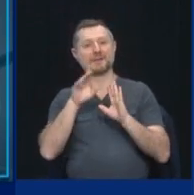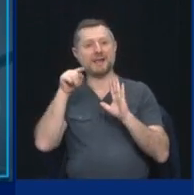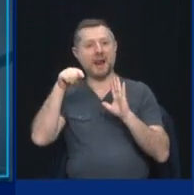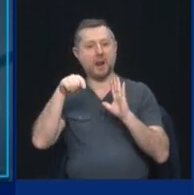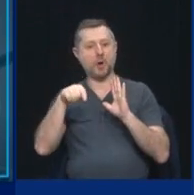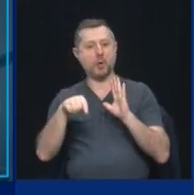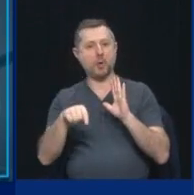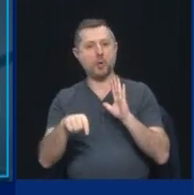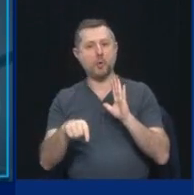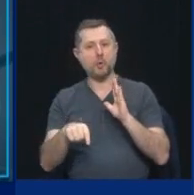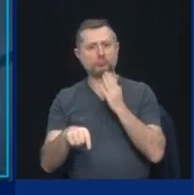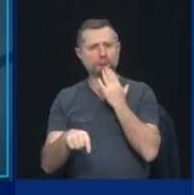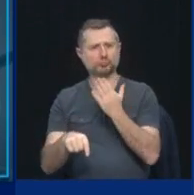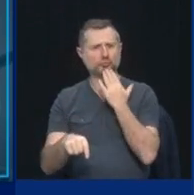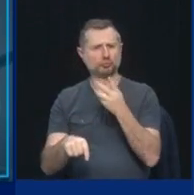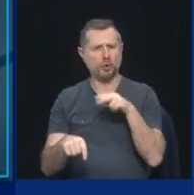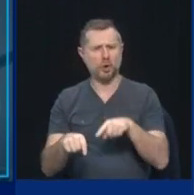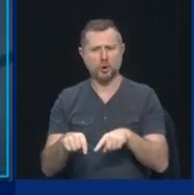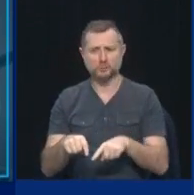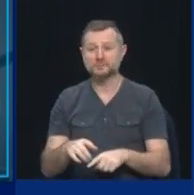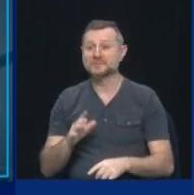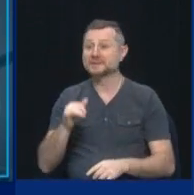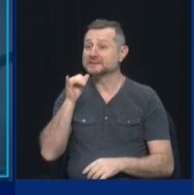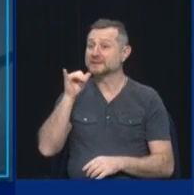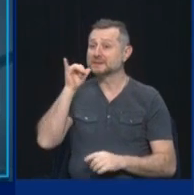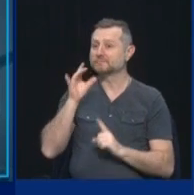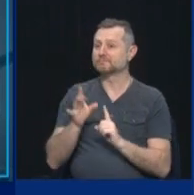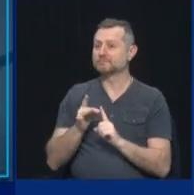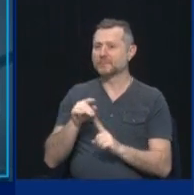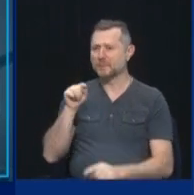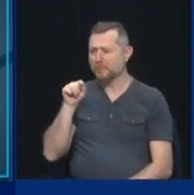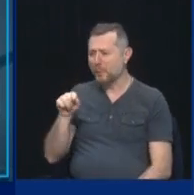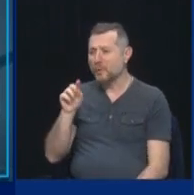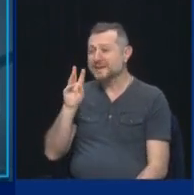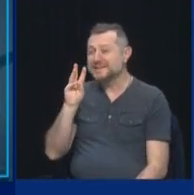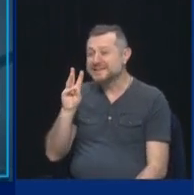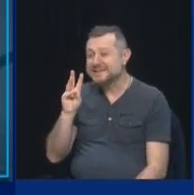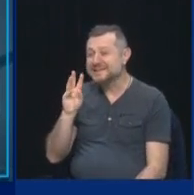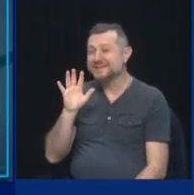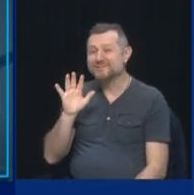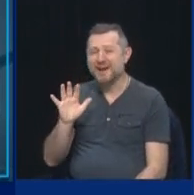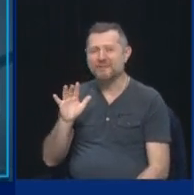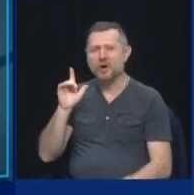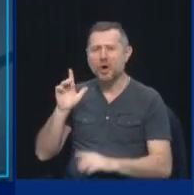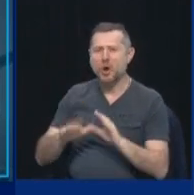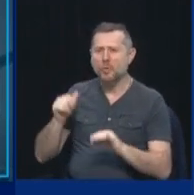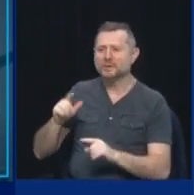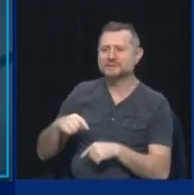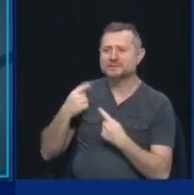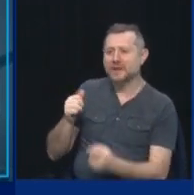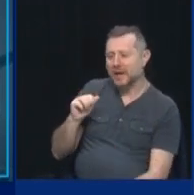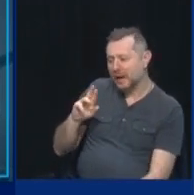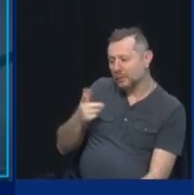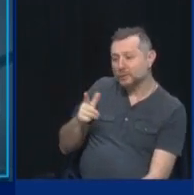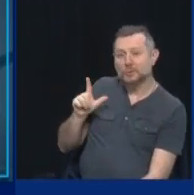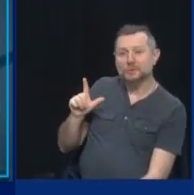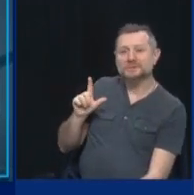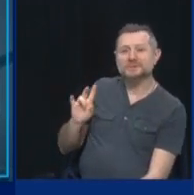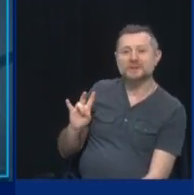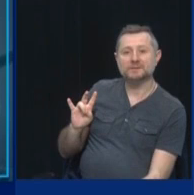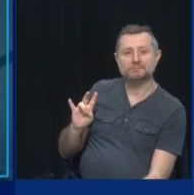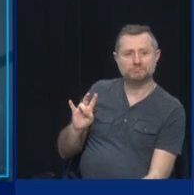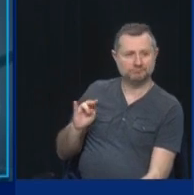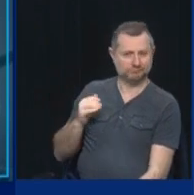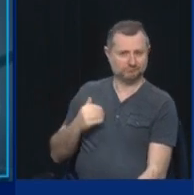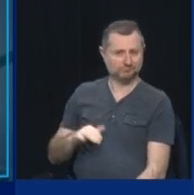in the right direction. Positivity yesterday, 0.6, lowest since August 27th. So that's really